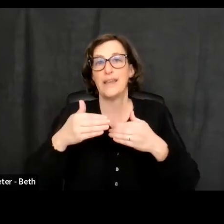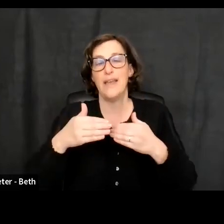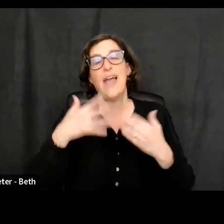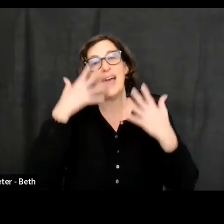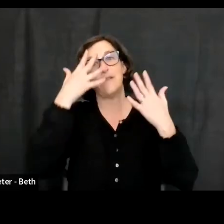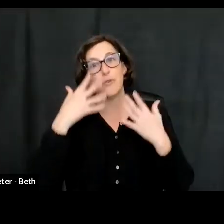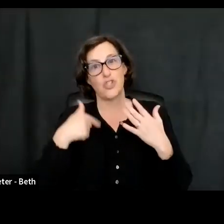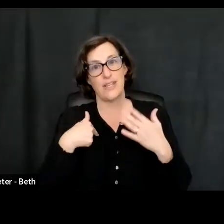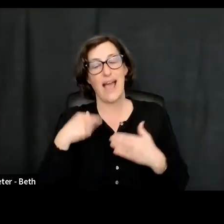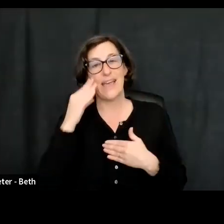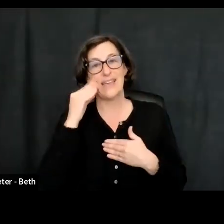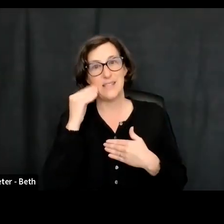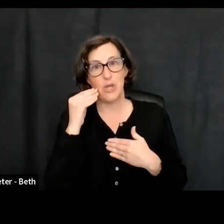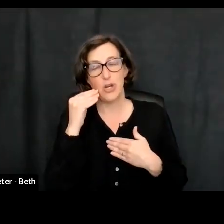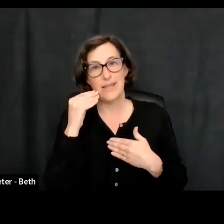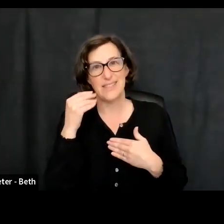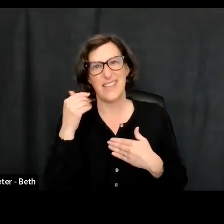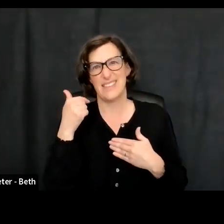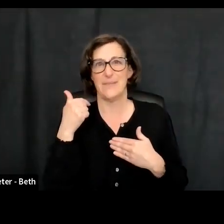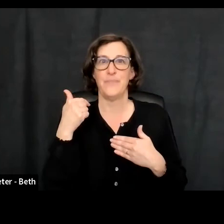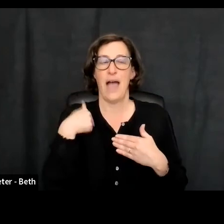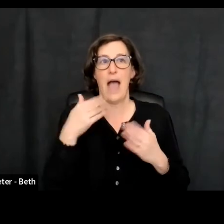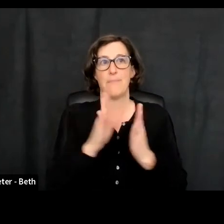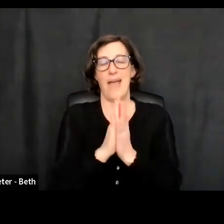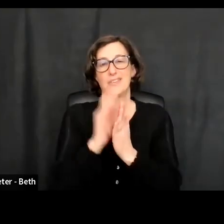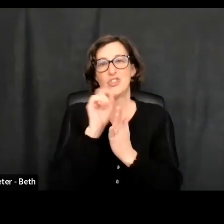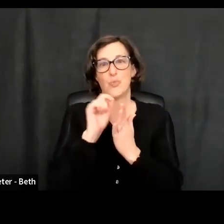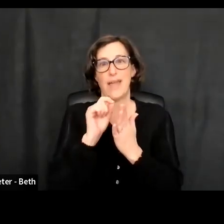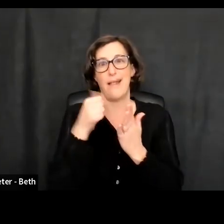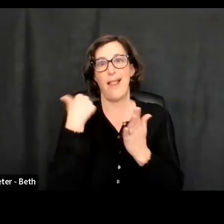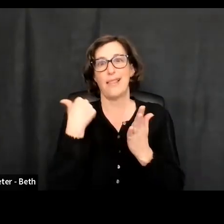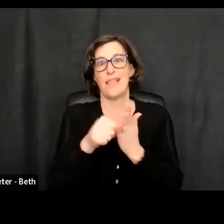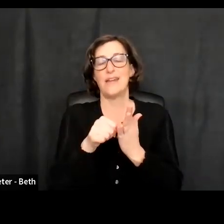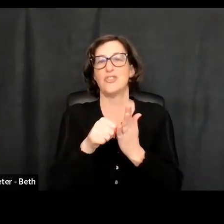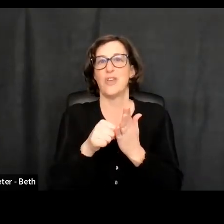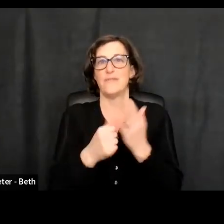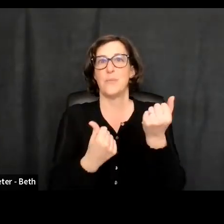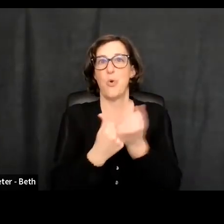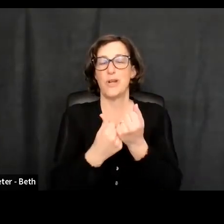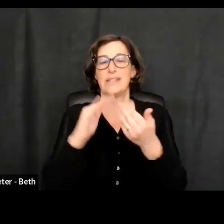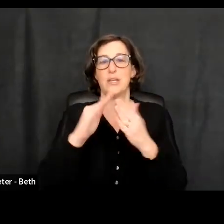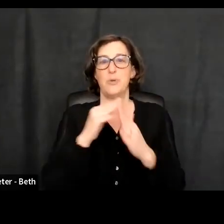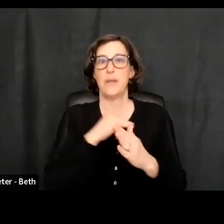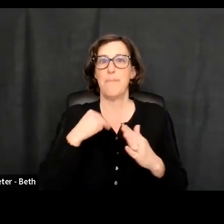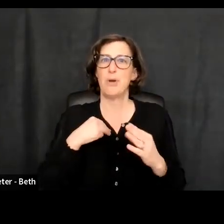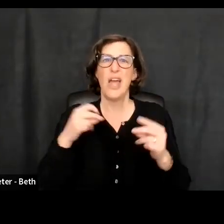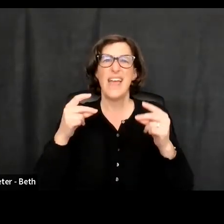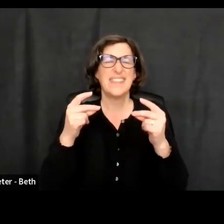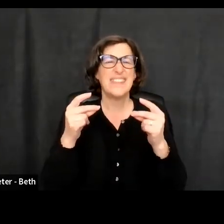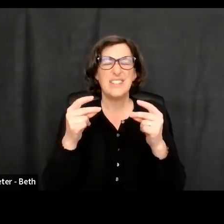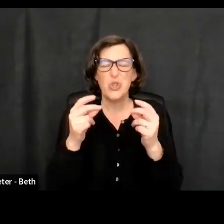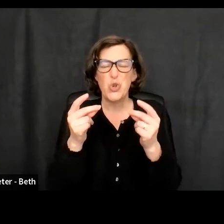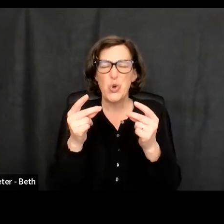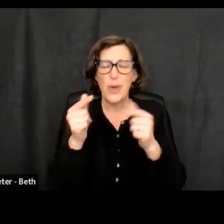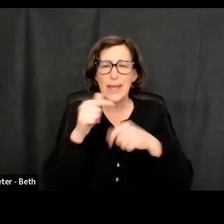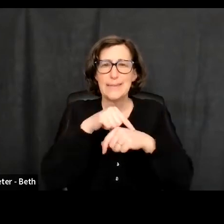gets invited to write letters of support as a community member is the rapid timelines that people are often working under. They have a